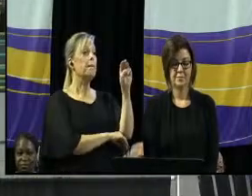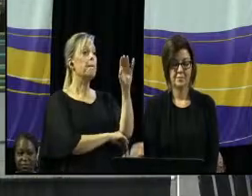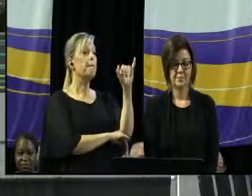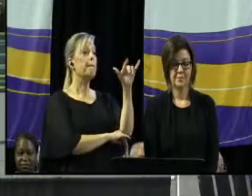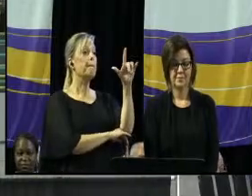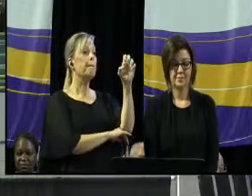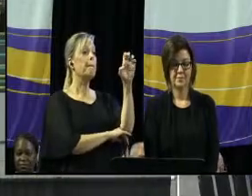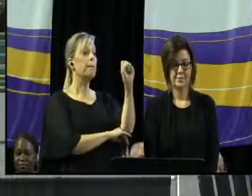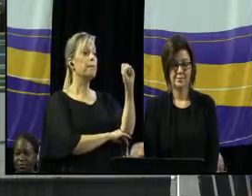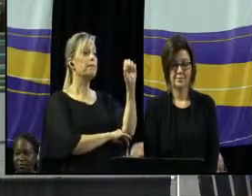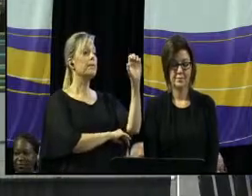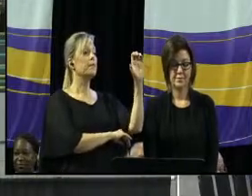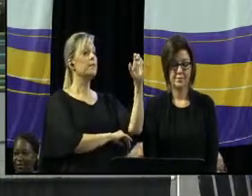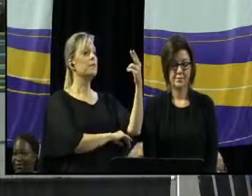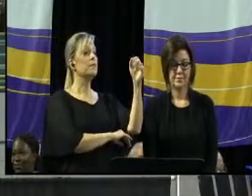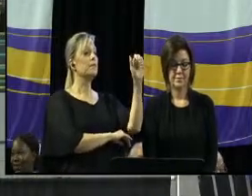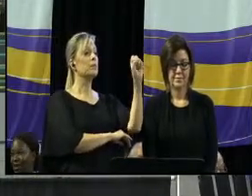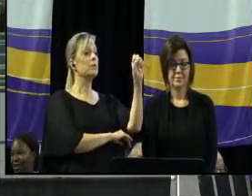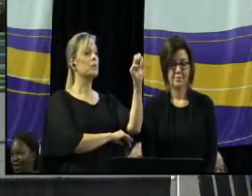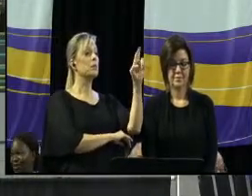Miles Anthony Chassero.